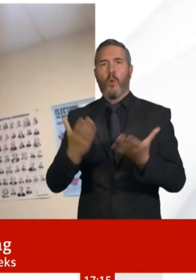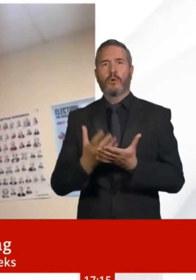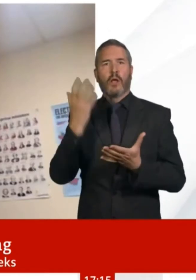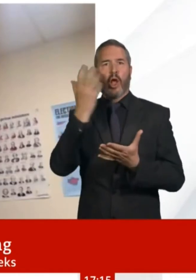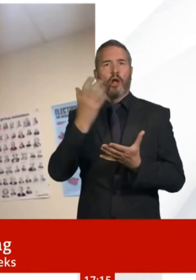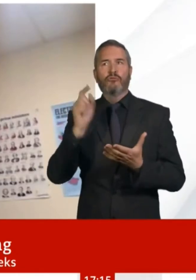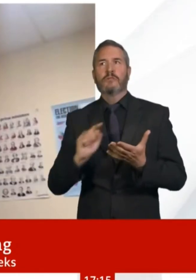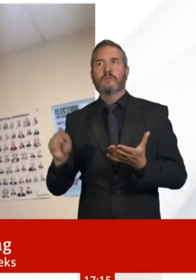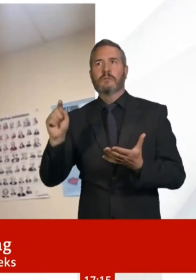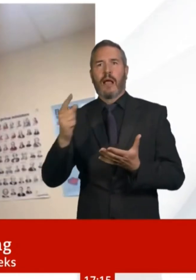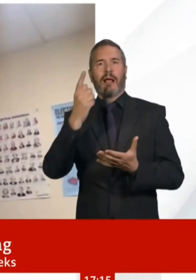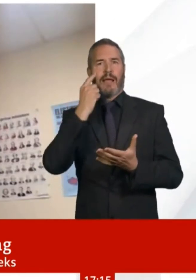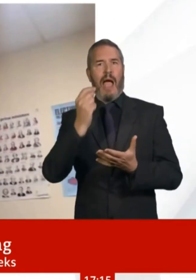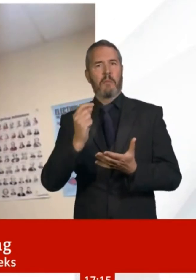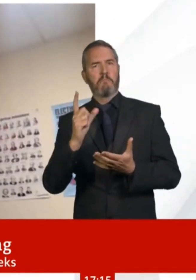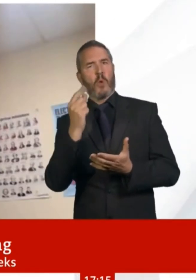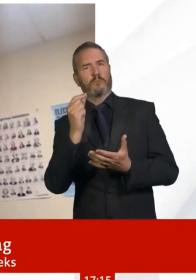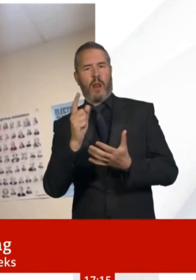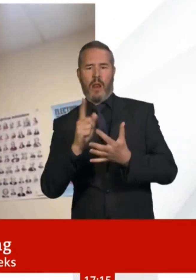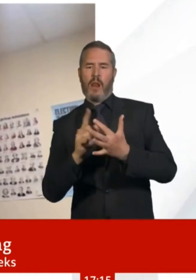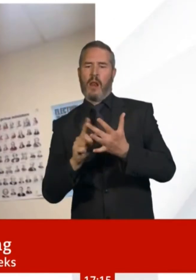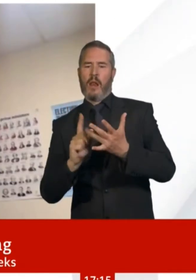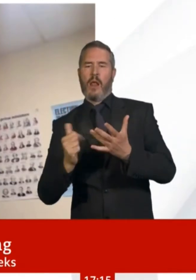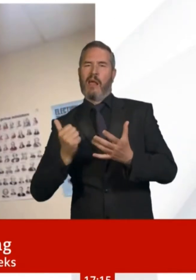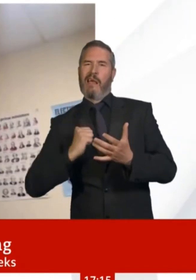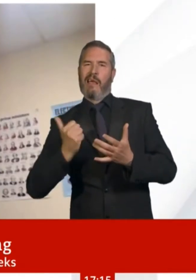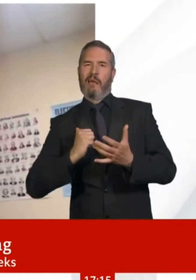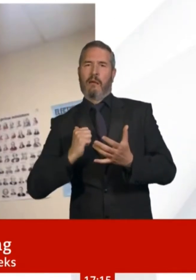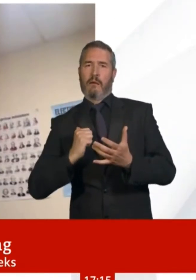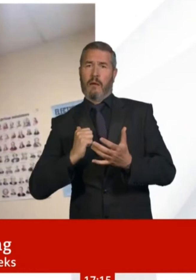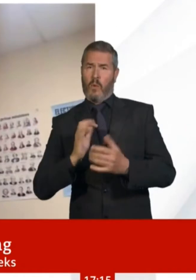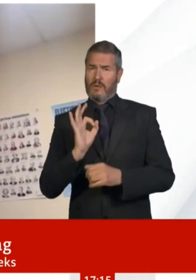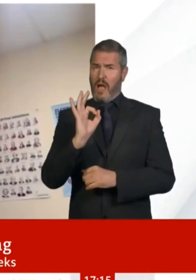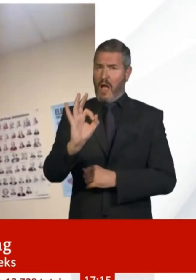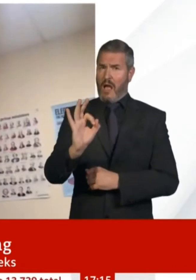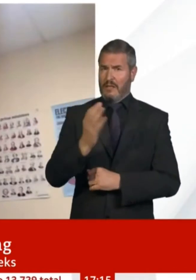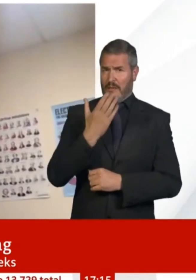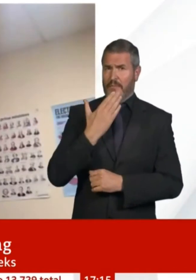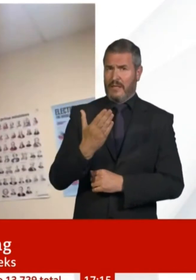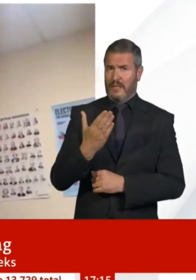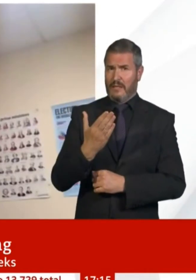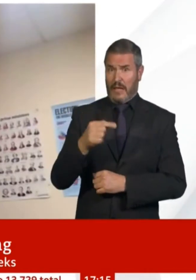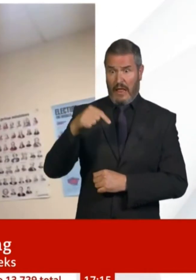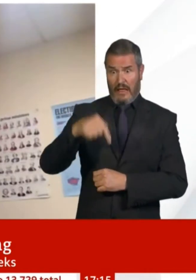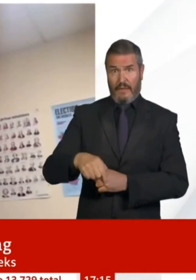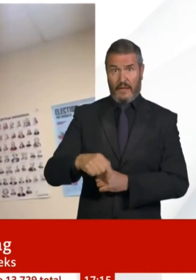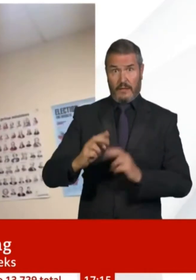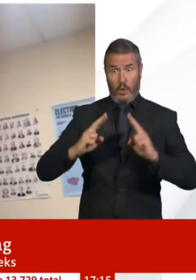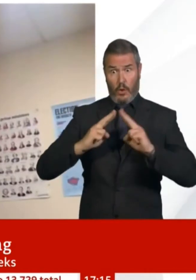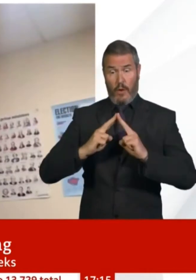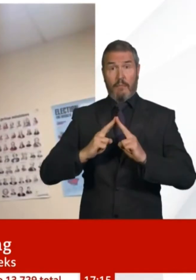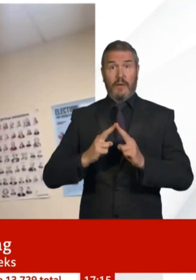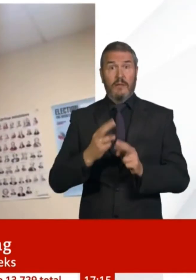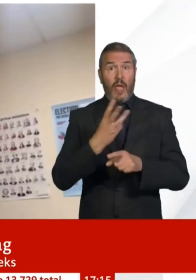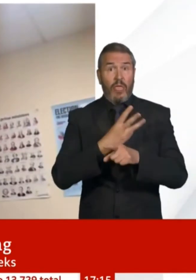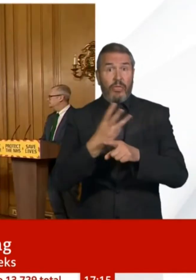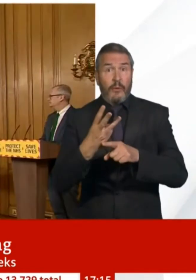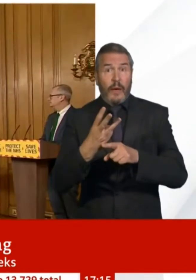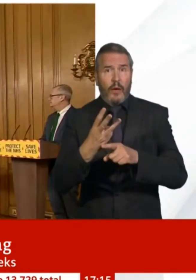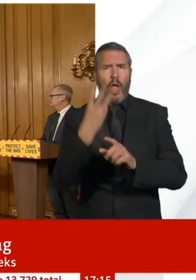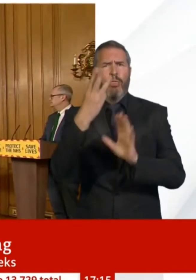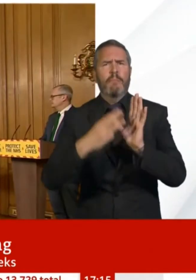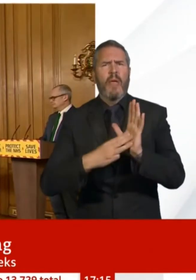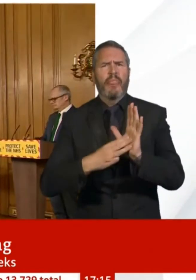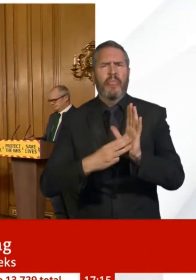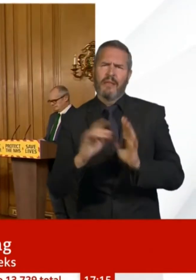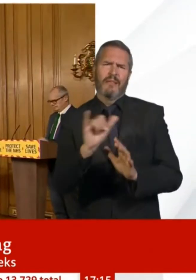and what to expect. From what you know now, is it more likely that we're looking at another 3 weeks or maybe another 3 months? Well, the